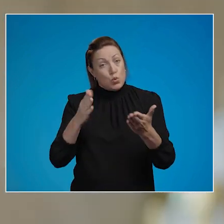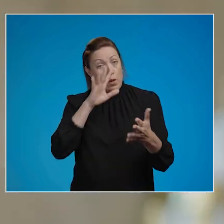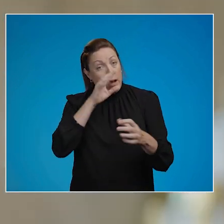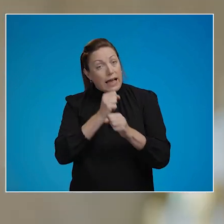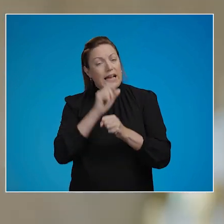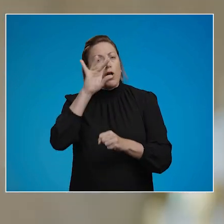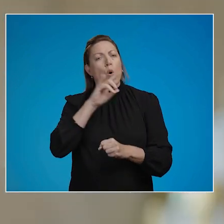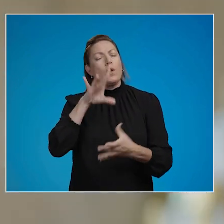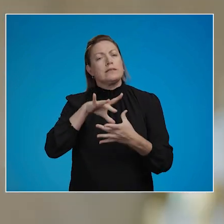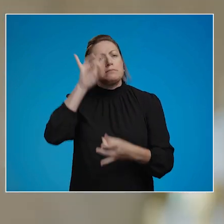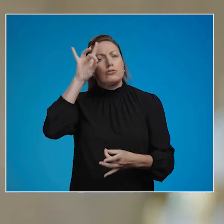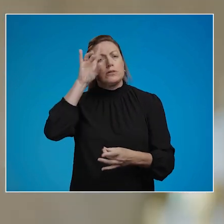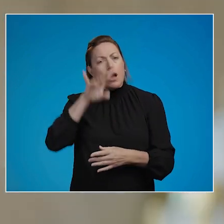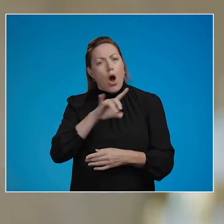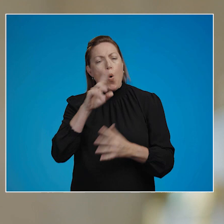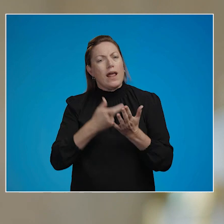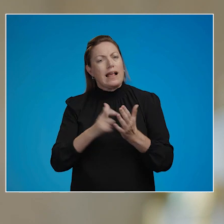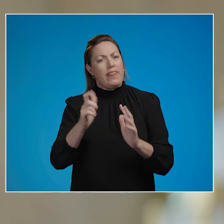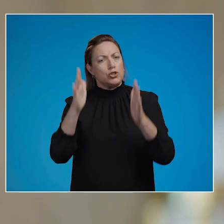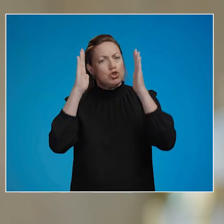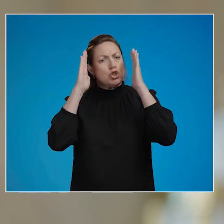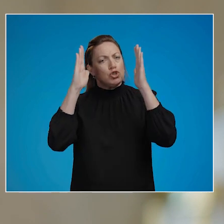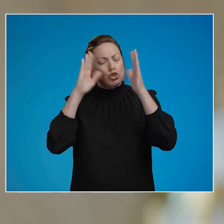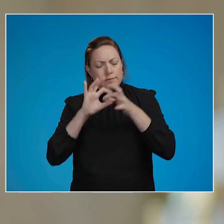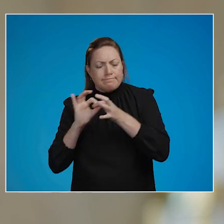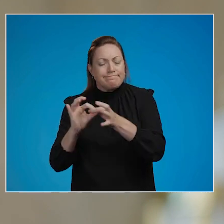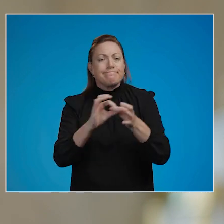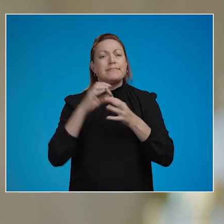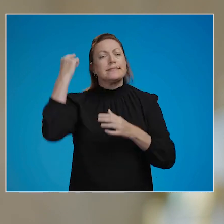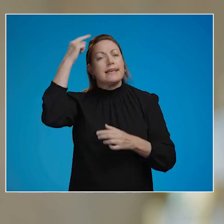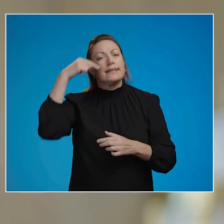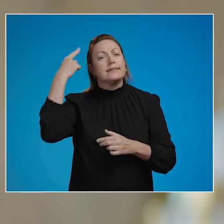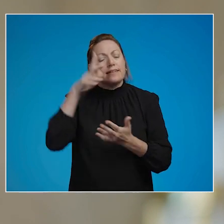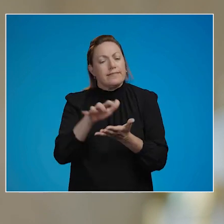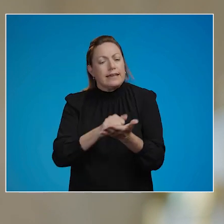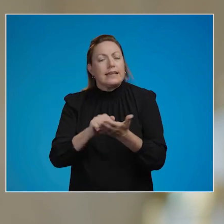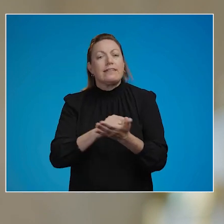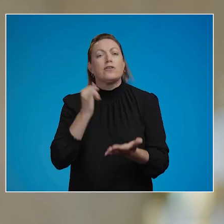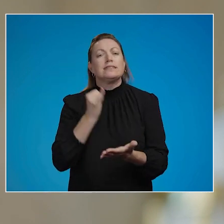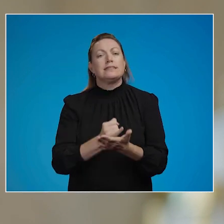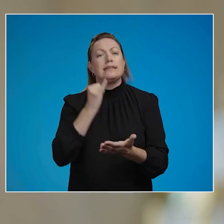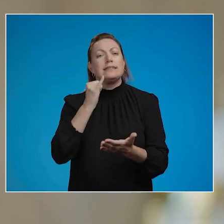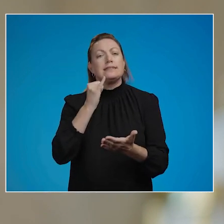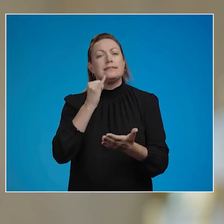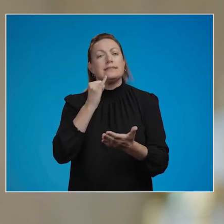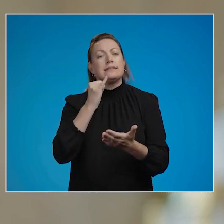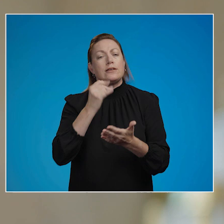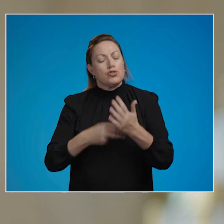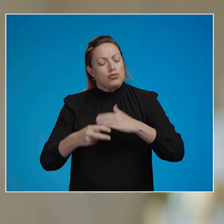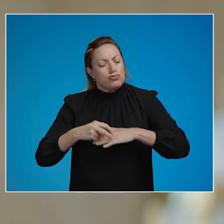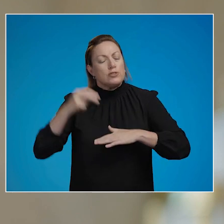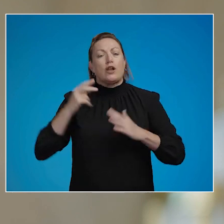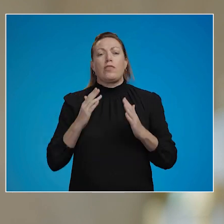Holy Spirit, the Holy Catholic Church, the communion of saints, the forgiveness of sins, the resurrection of the